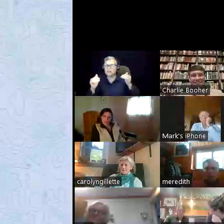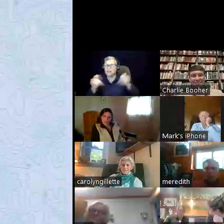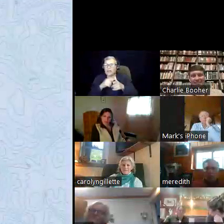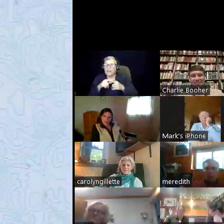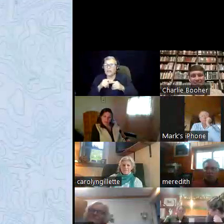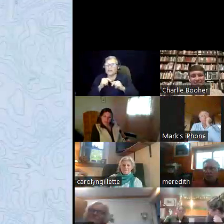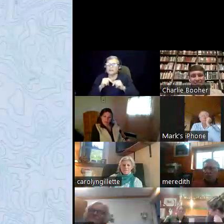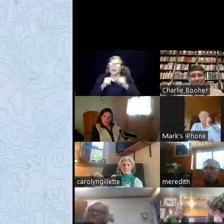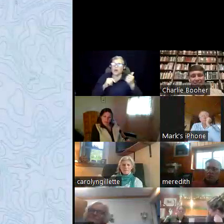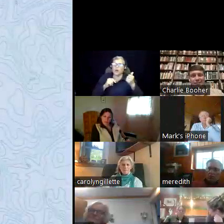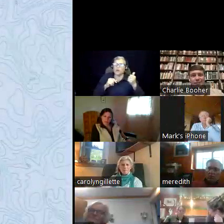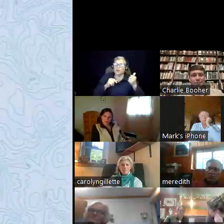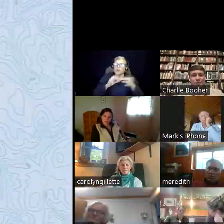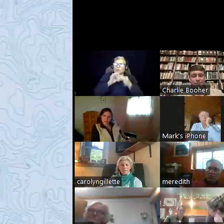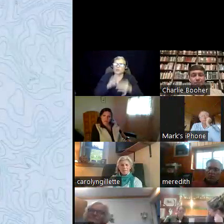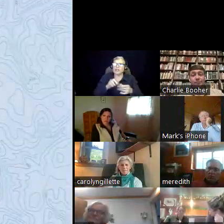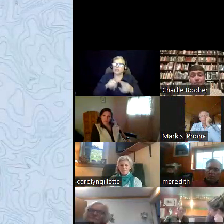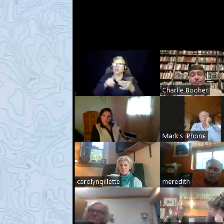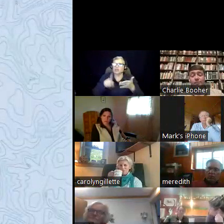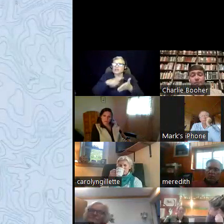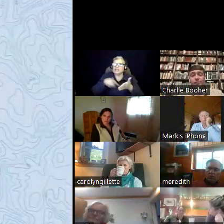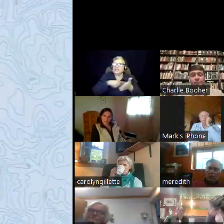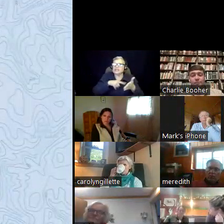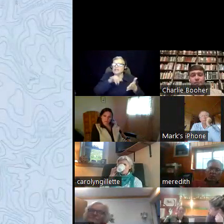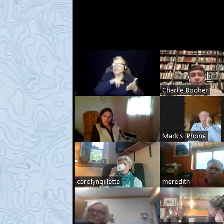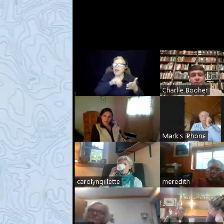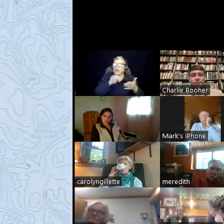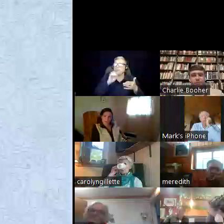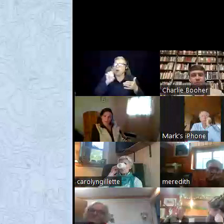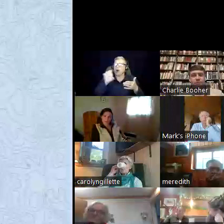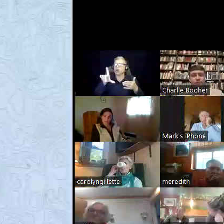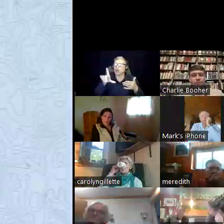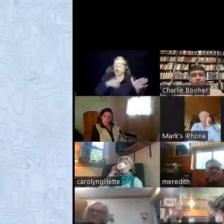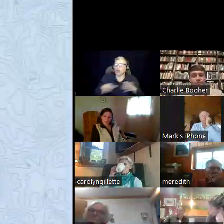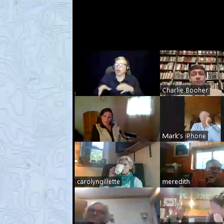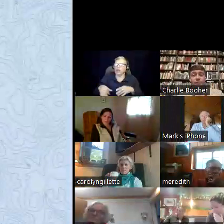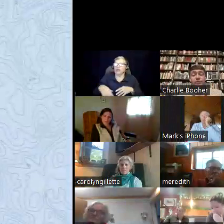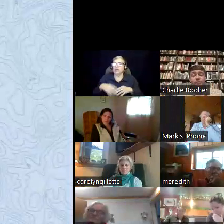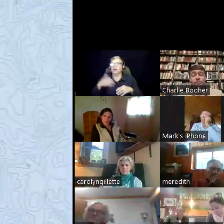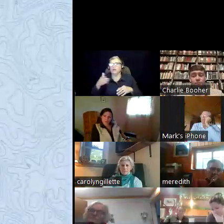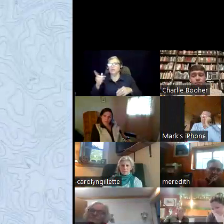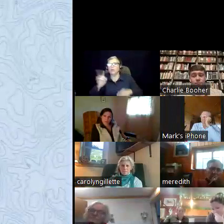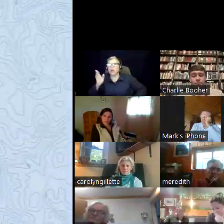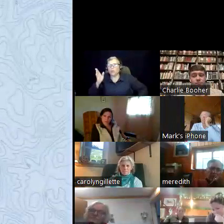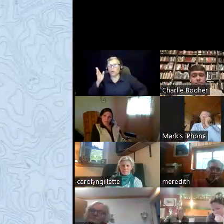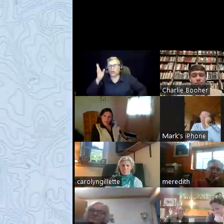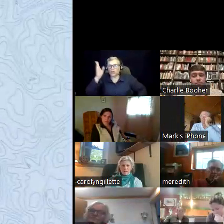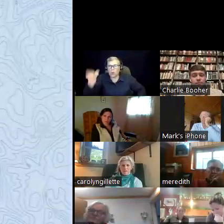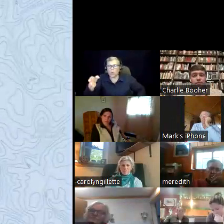the, I guess, critiques part of the model, but then also where we're going in the